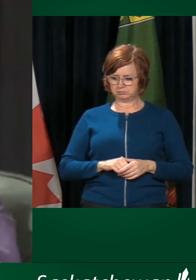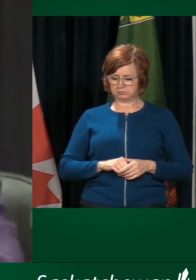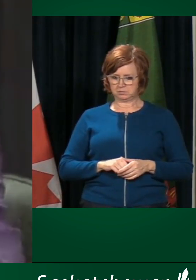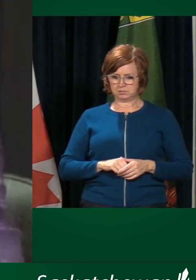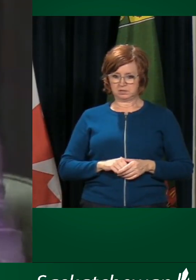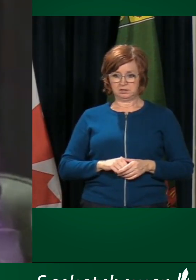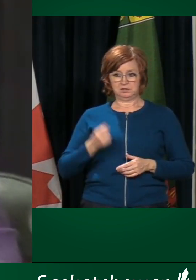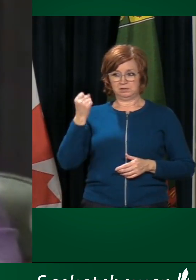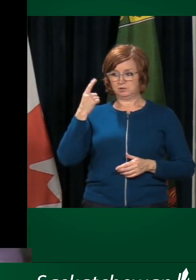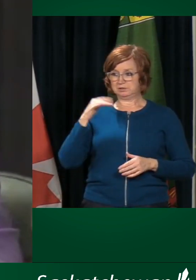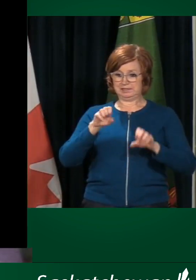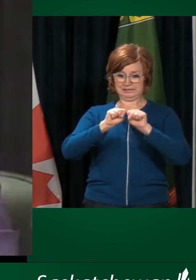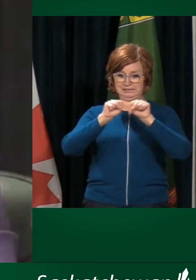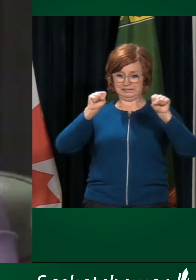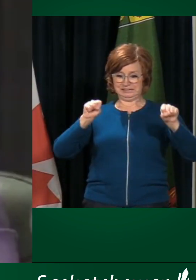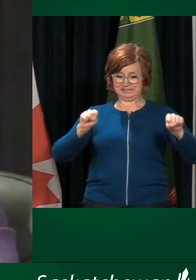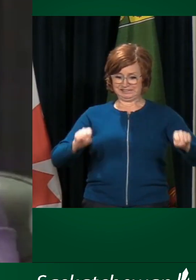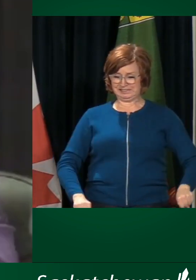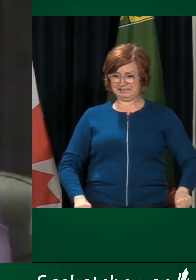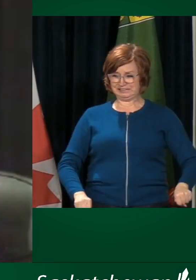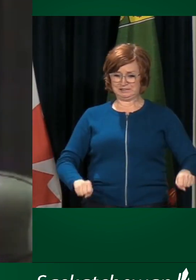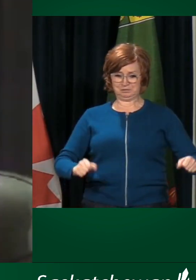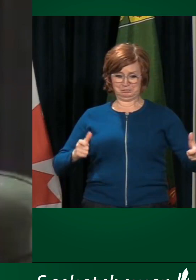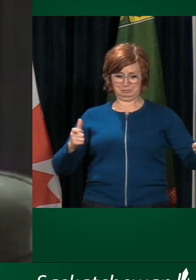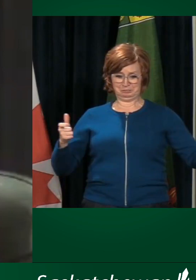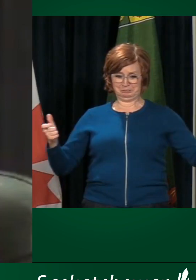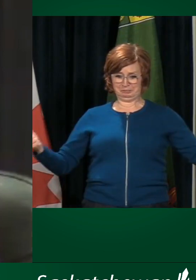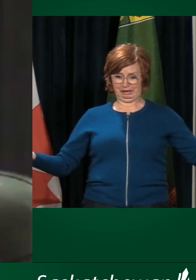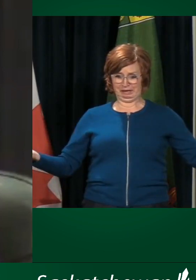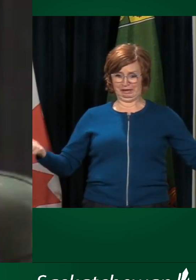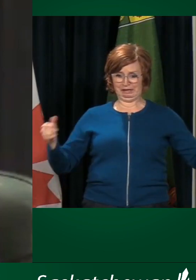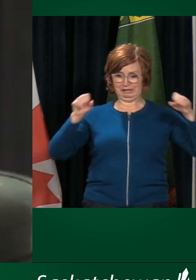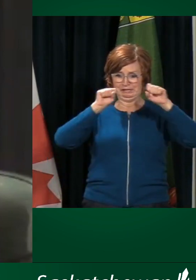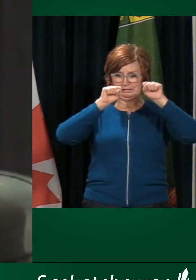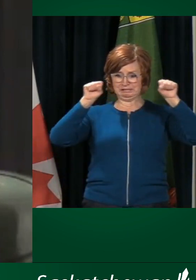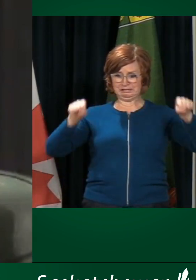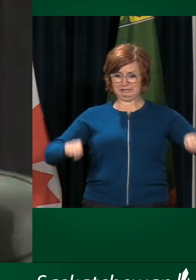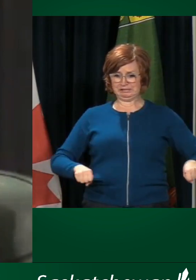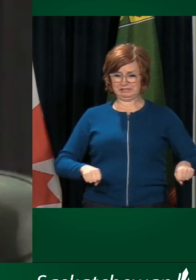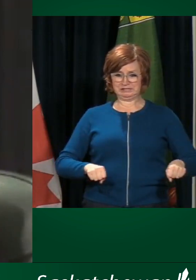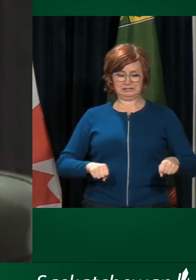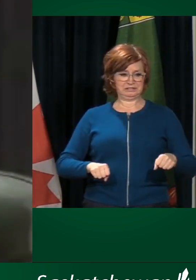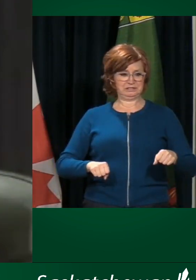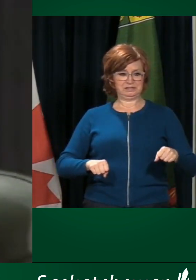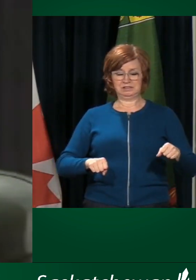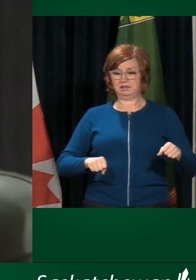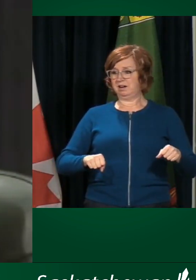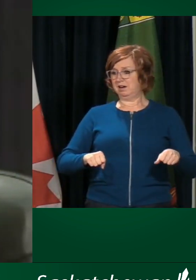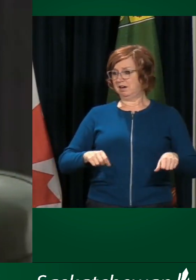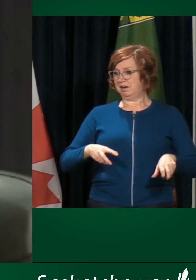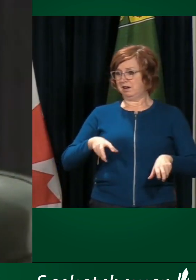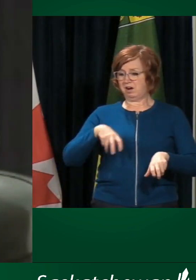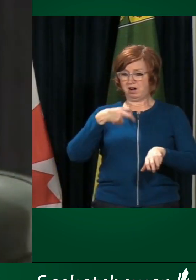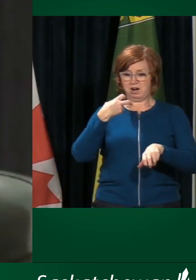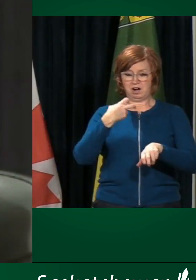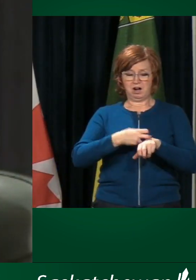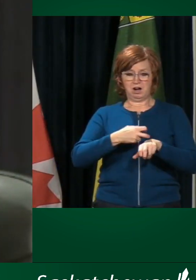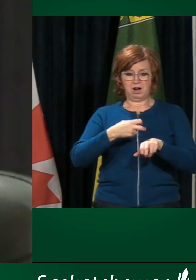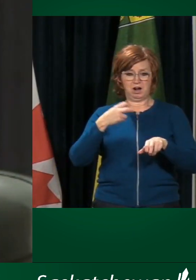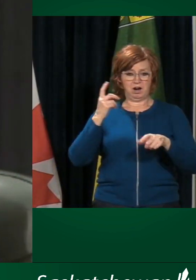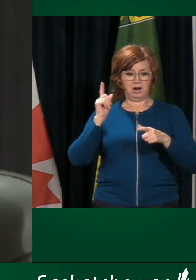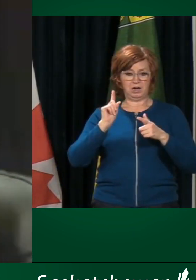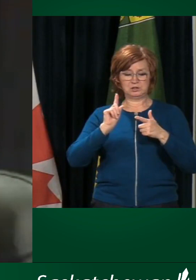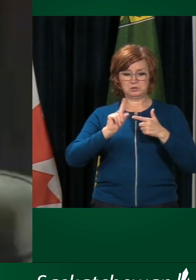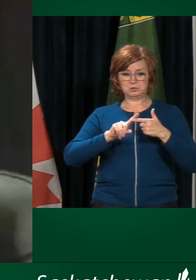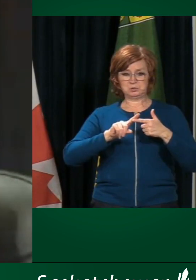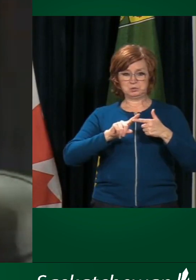the system doesn't turn on a dime. We have a big complex. I wouldn't say it was easy to postpone procedures across the province,